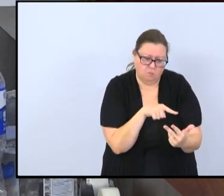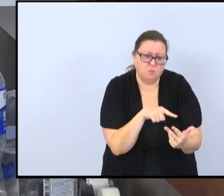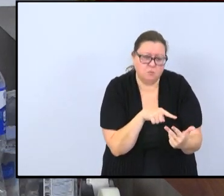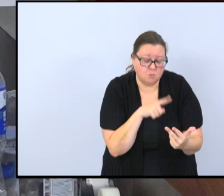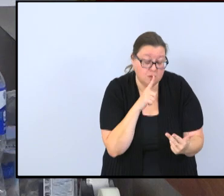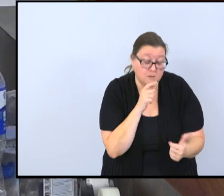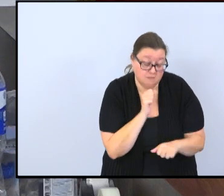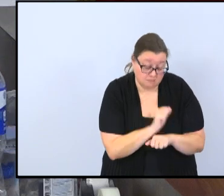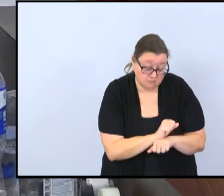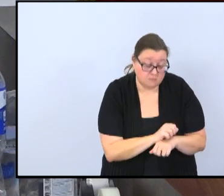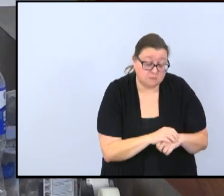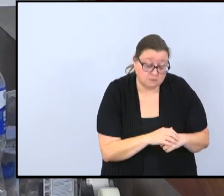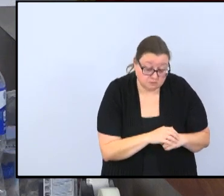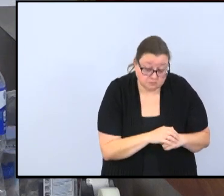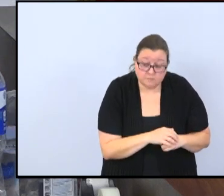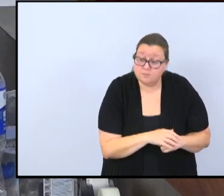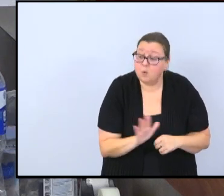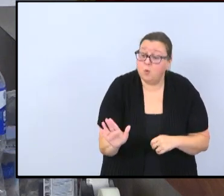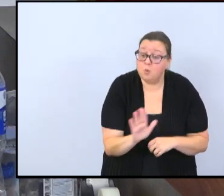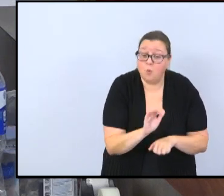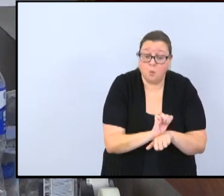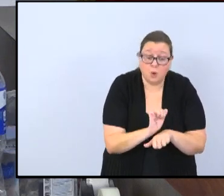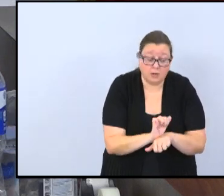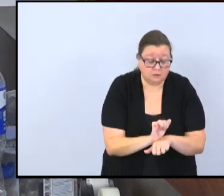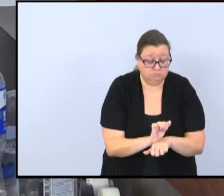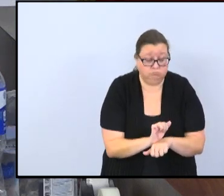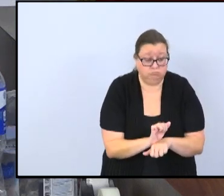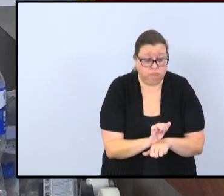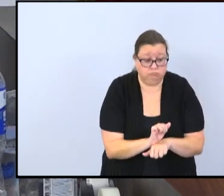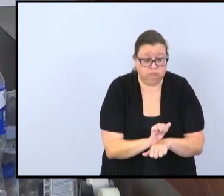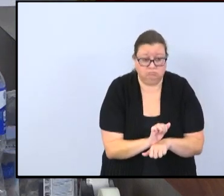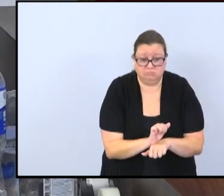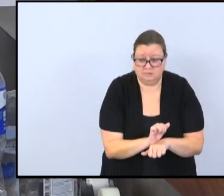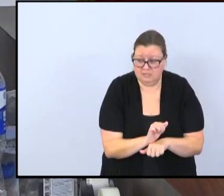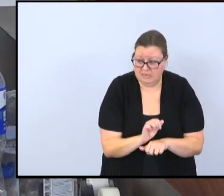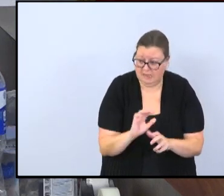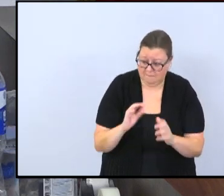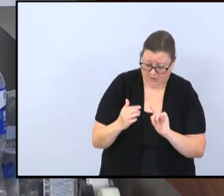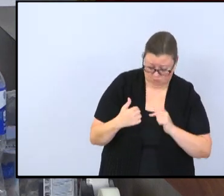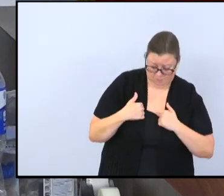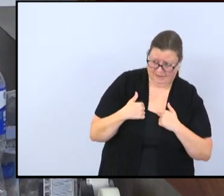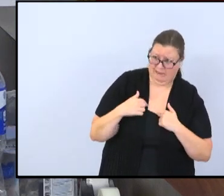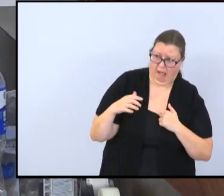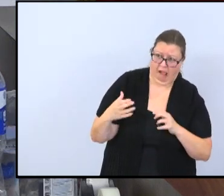am. The work you do is harder than the work I do.